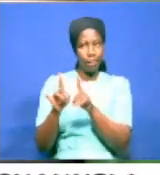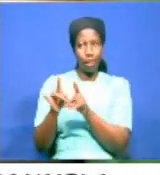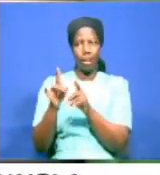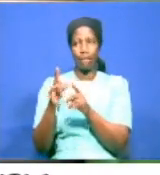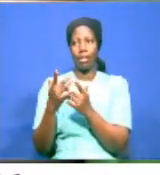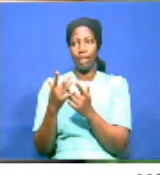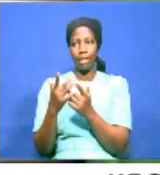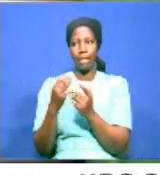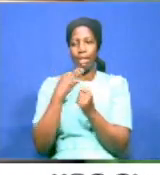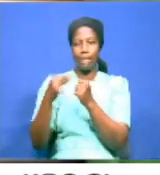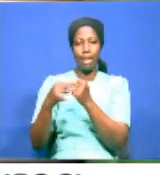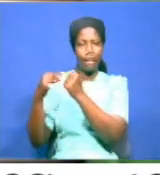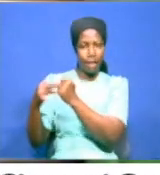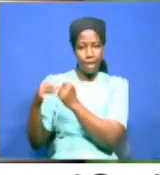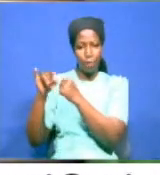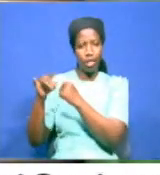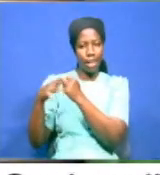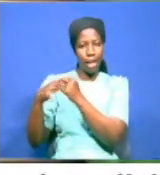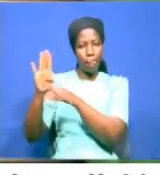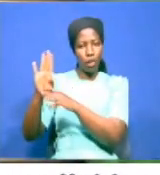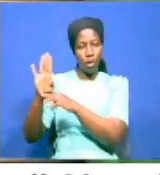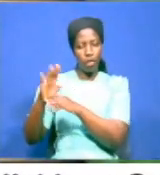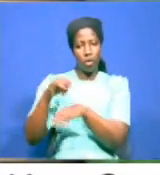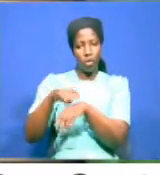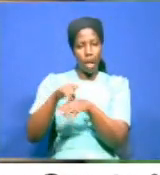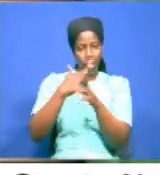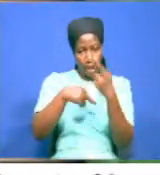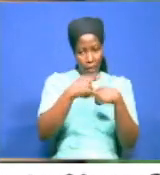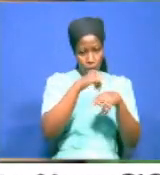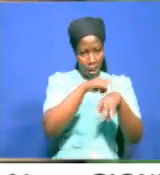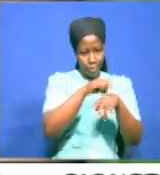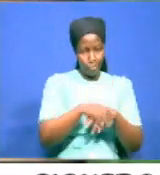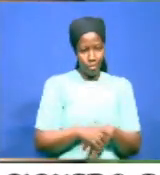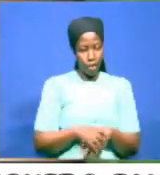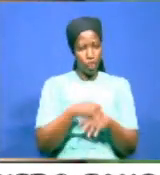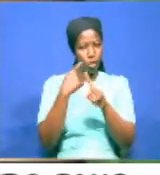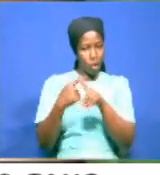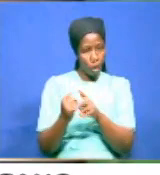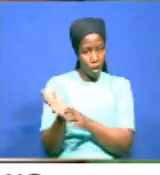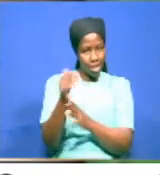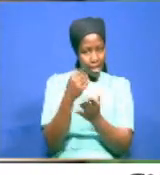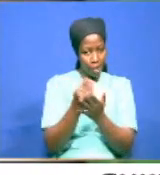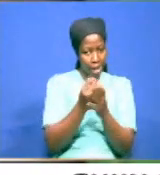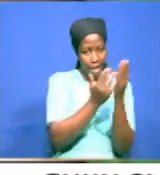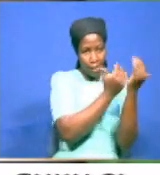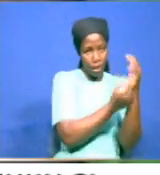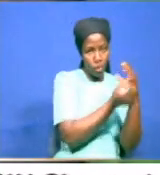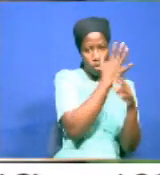808.9 billion respectively during the review period. Total revenue is expected to grow by